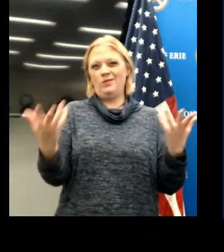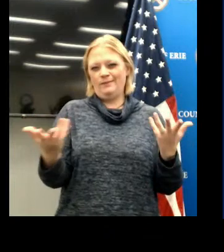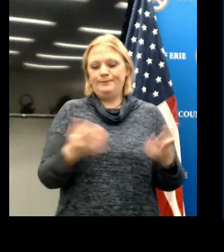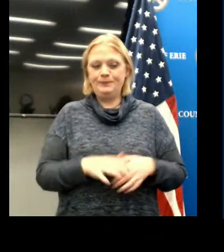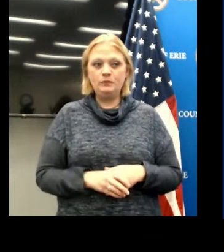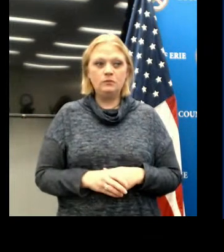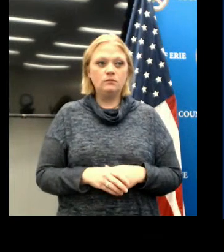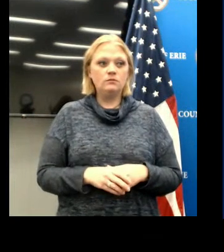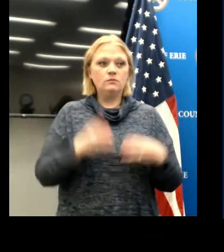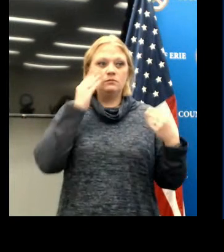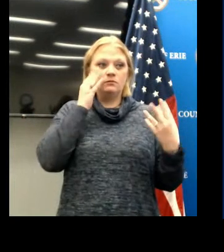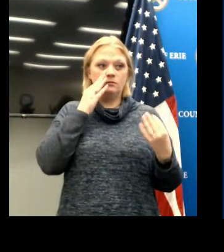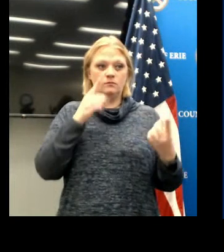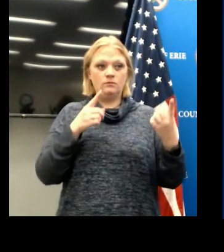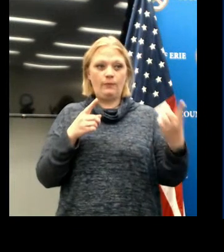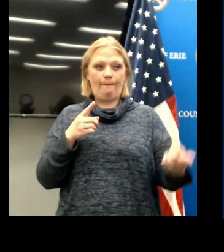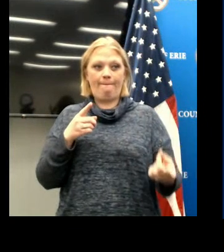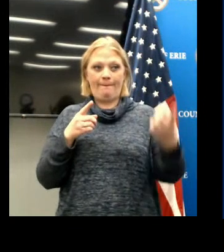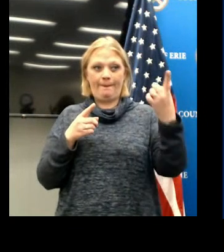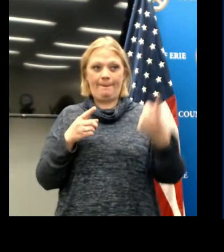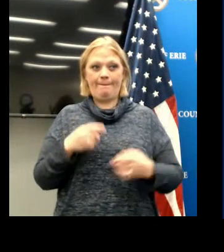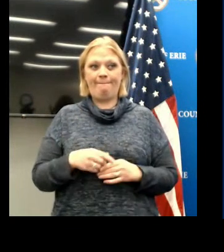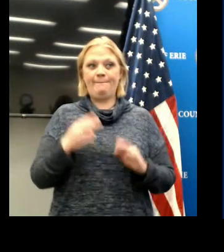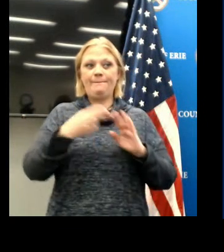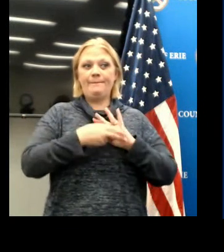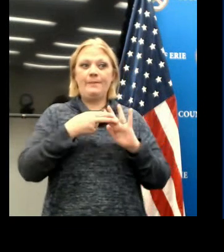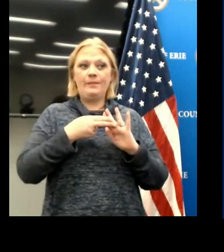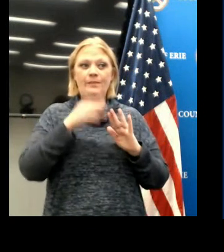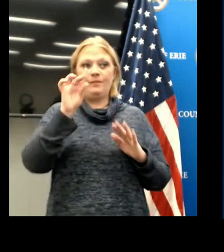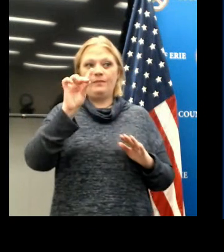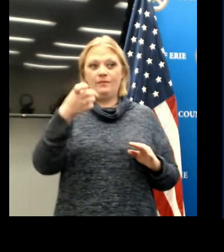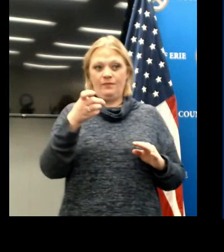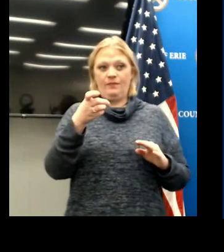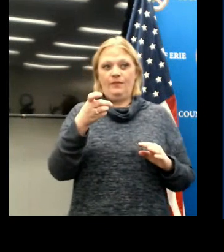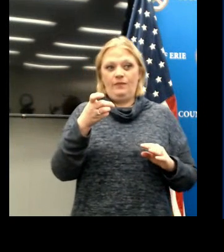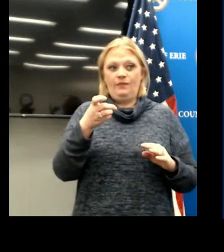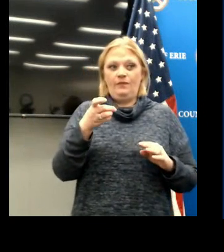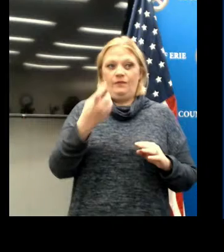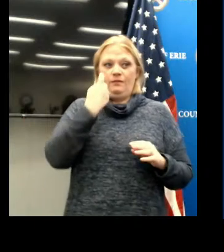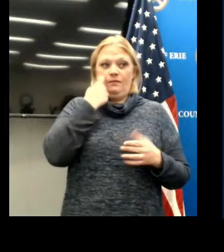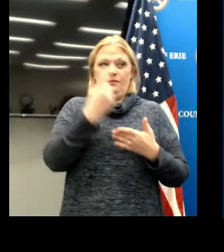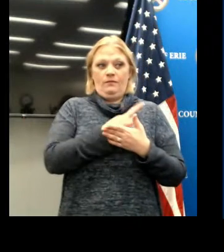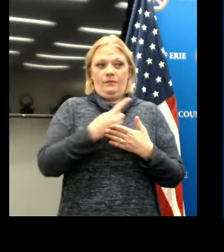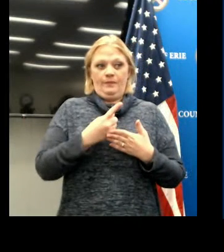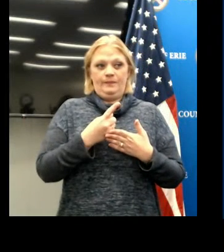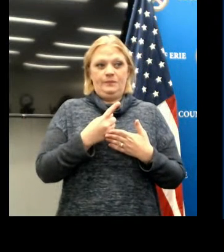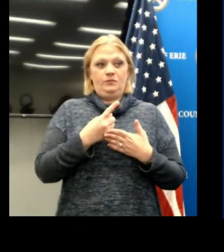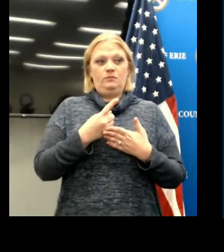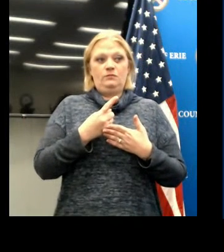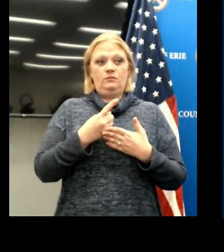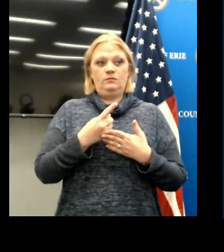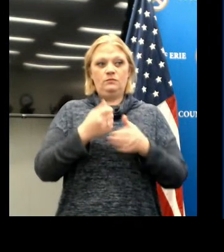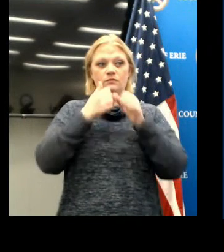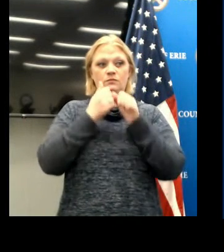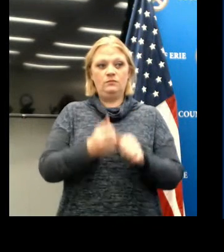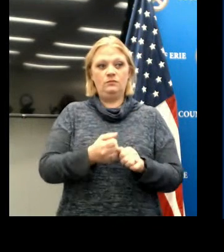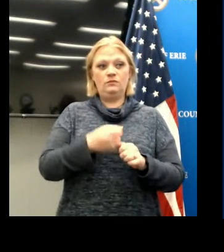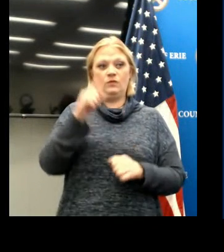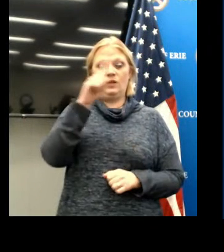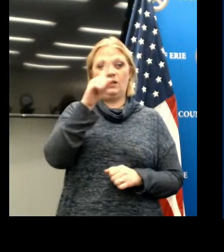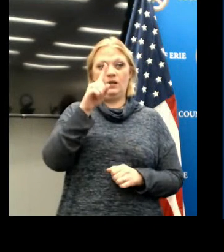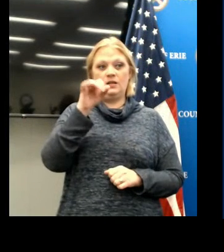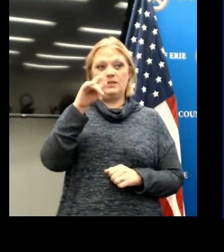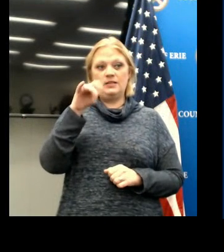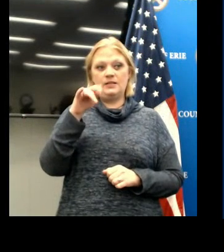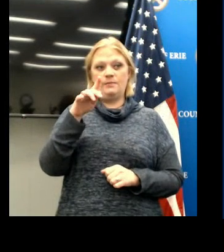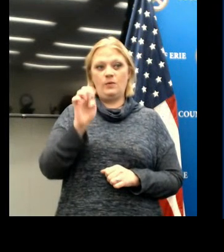the number of people who were diagnosed in this past week by zip code and city and